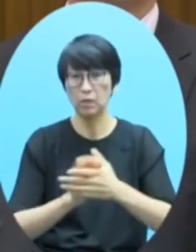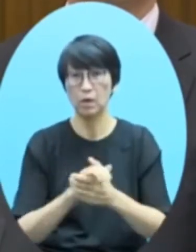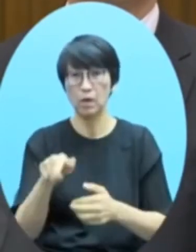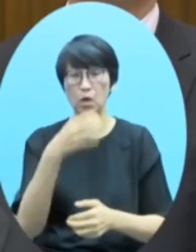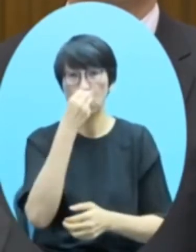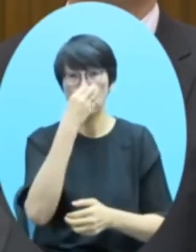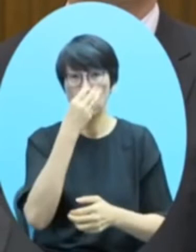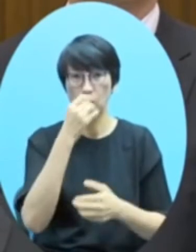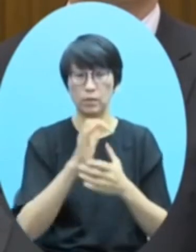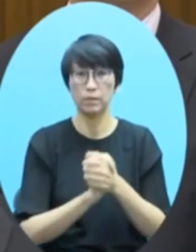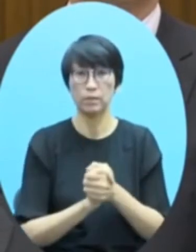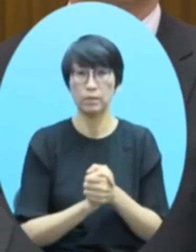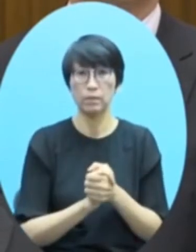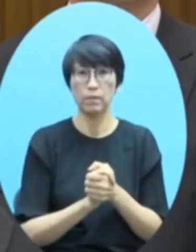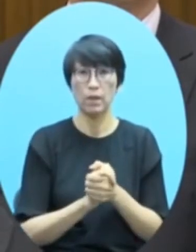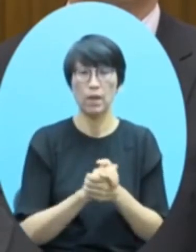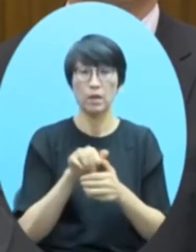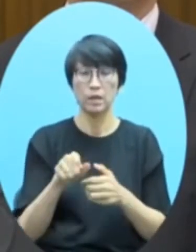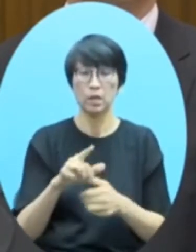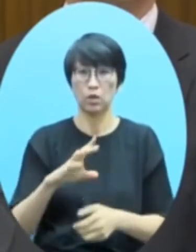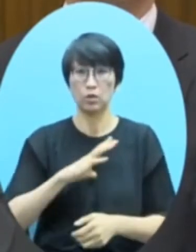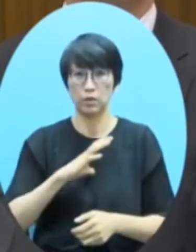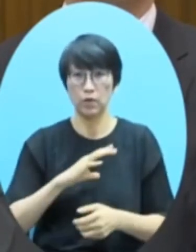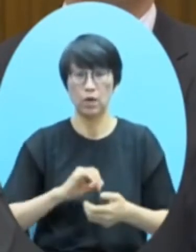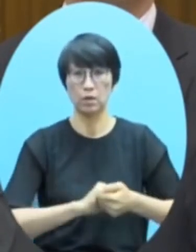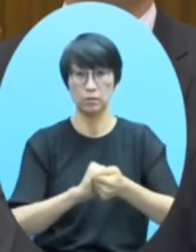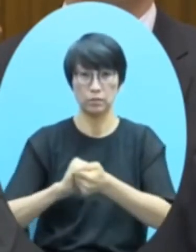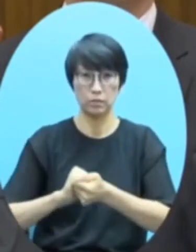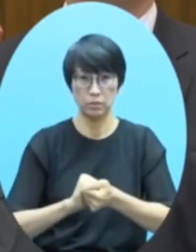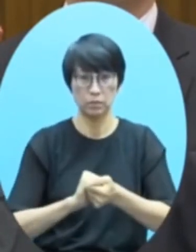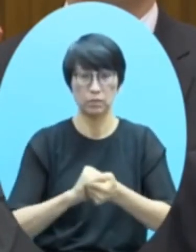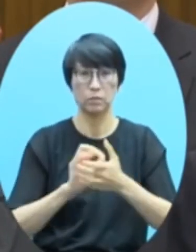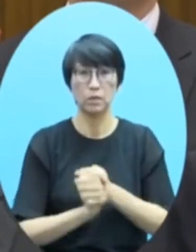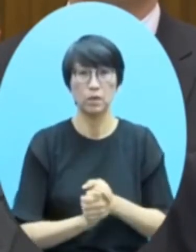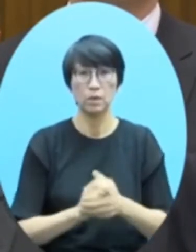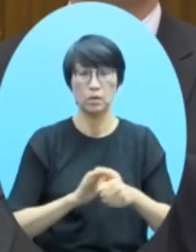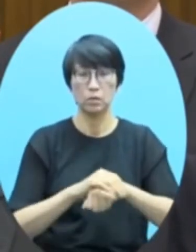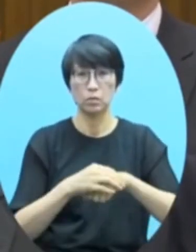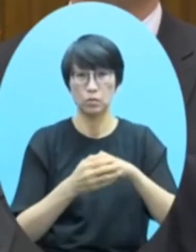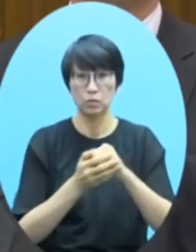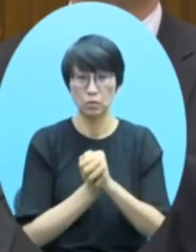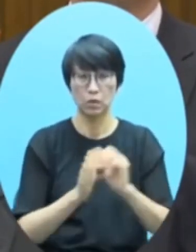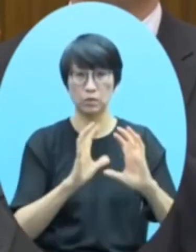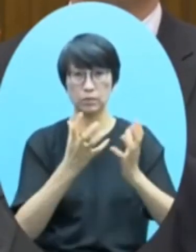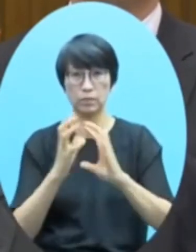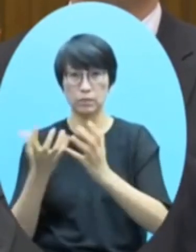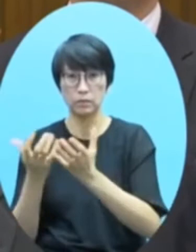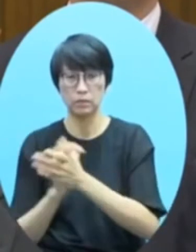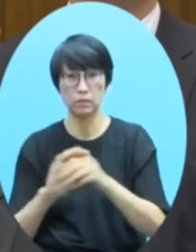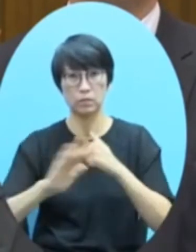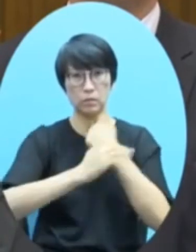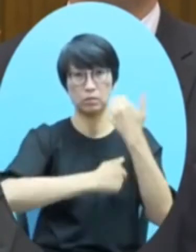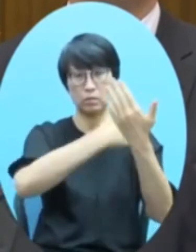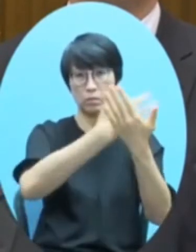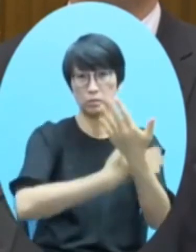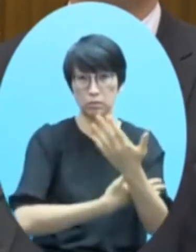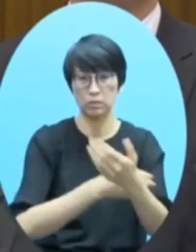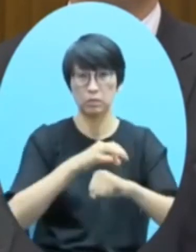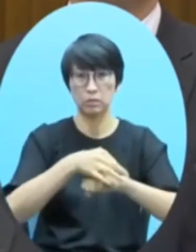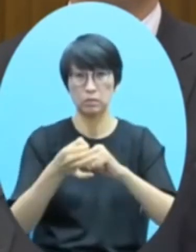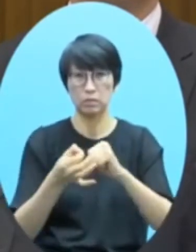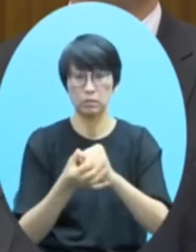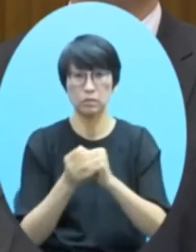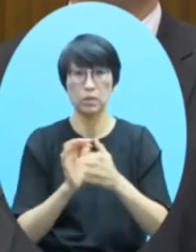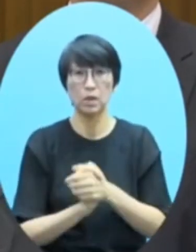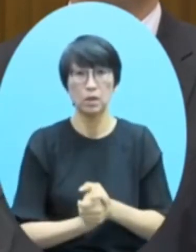Hong Kong stands in a robust manner to cooperate with international agencies and other jurisdictions to tackle serious